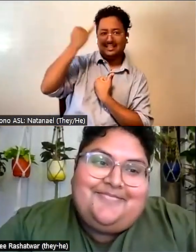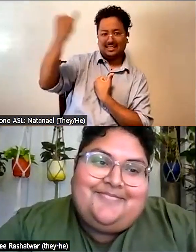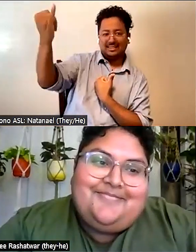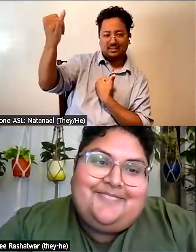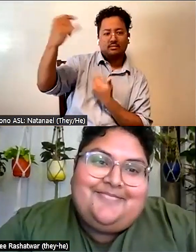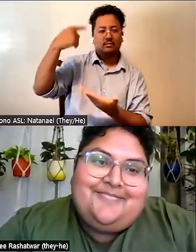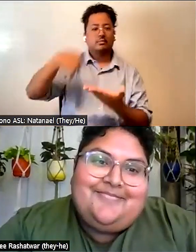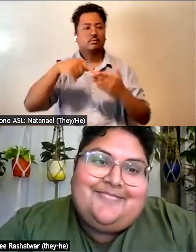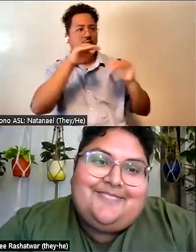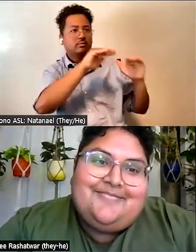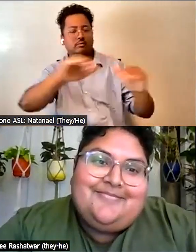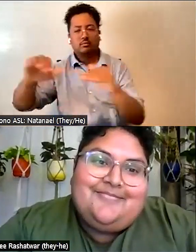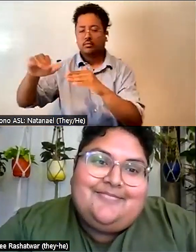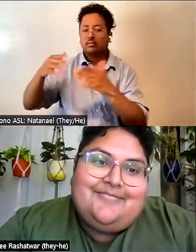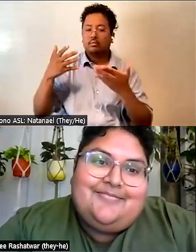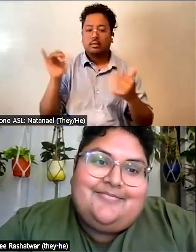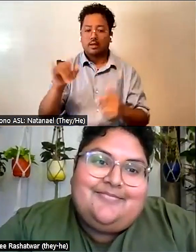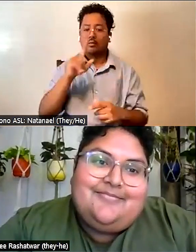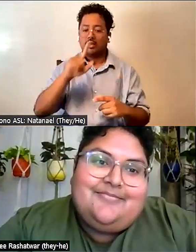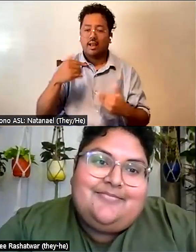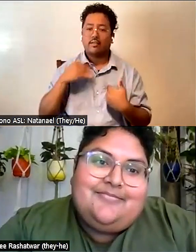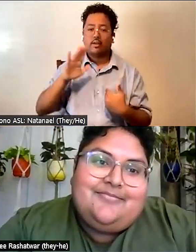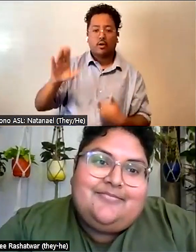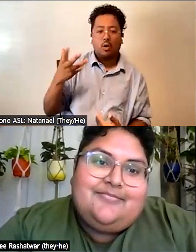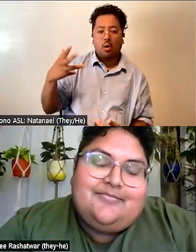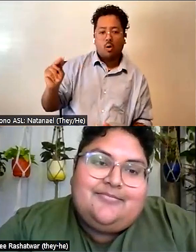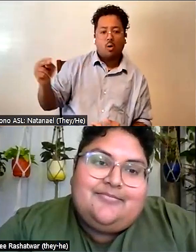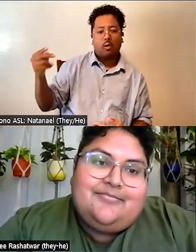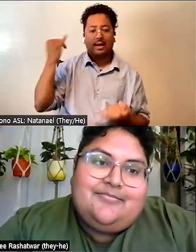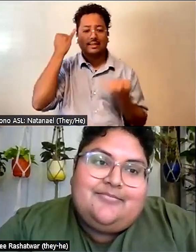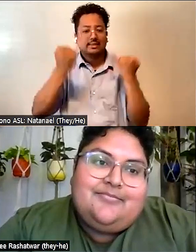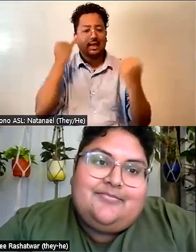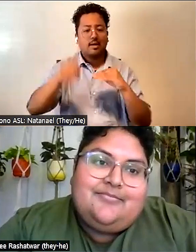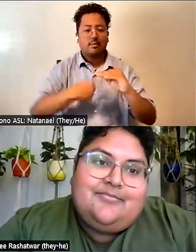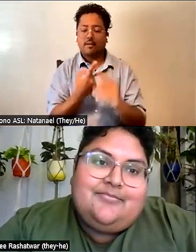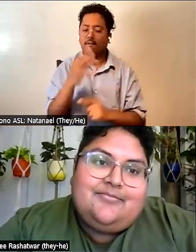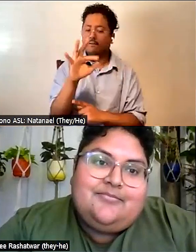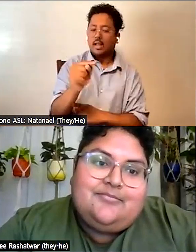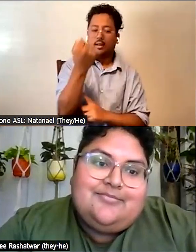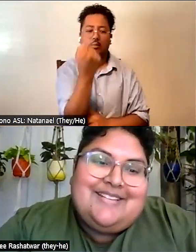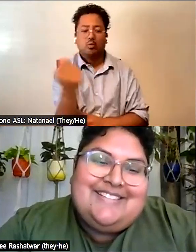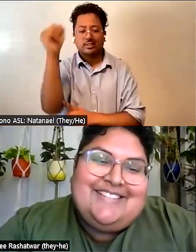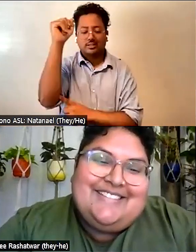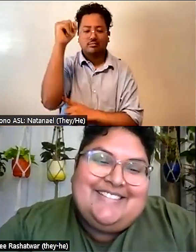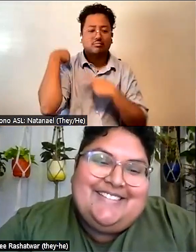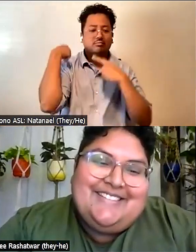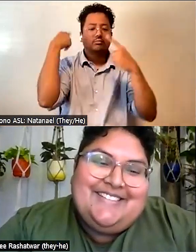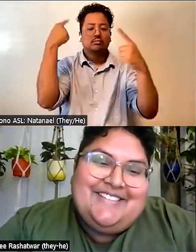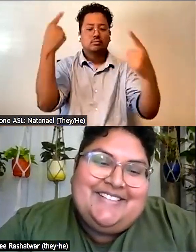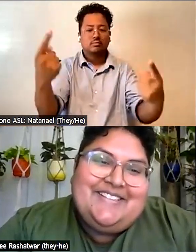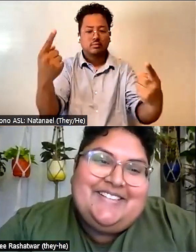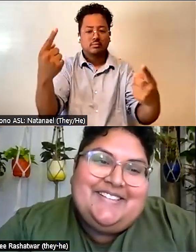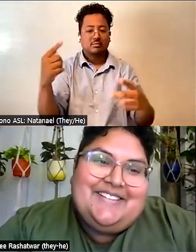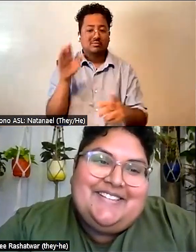white supremacists everywhere, with controversial statements on intersectional fat liberation since then. Sonalee is a